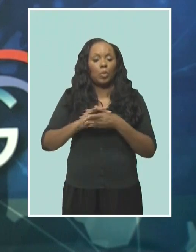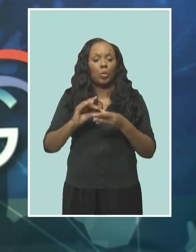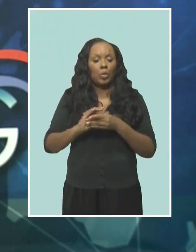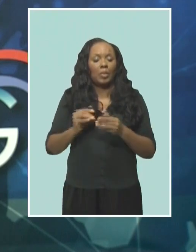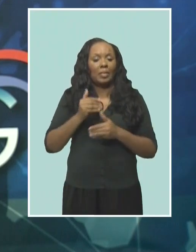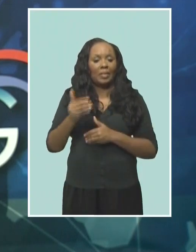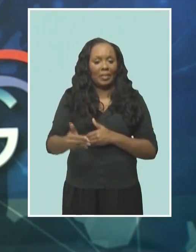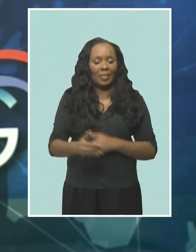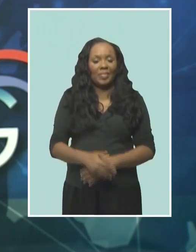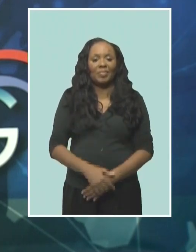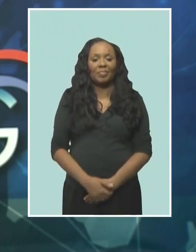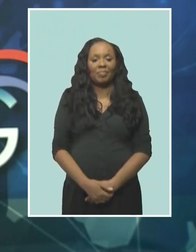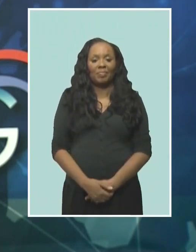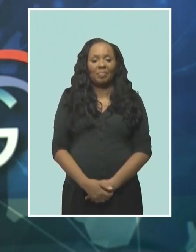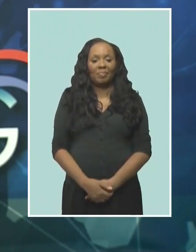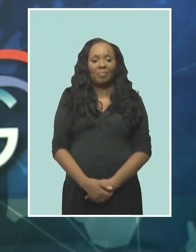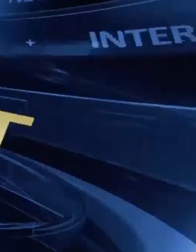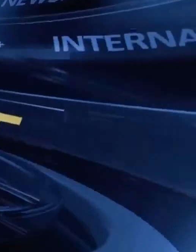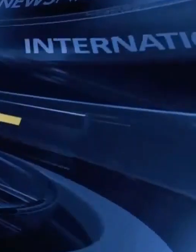rural communities.